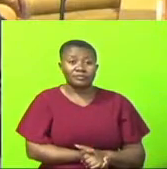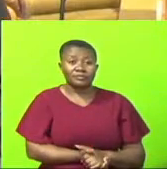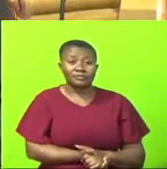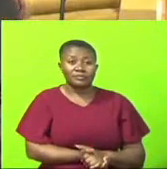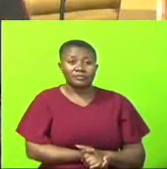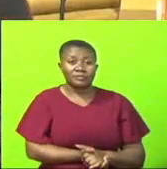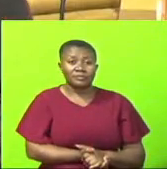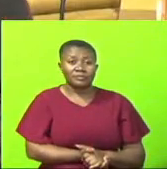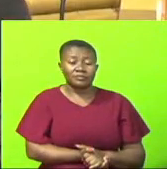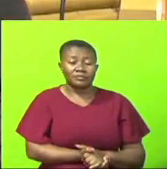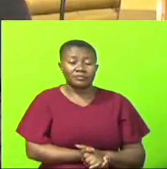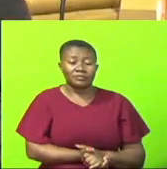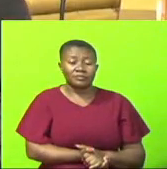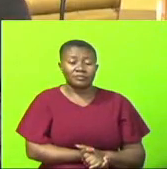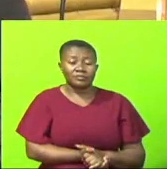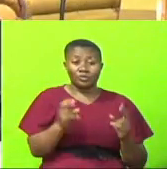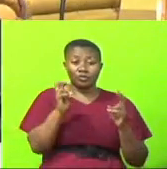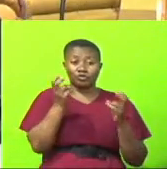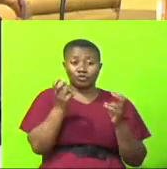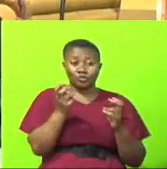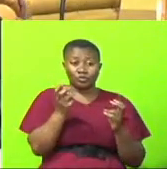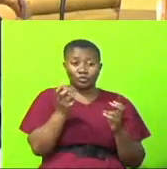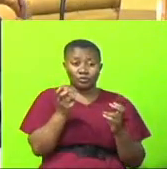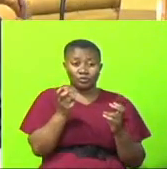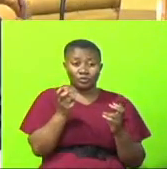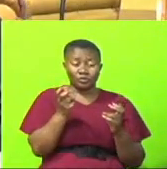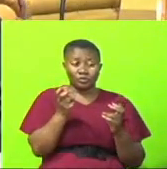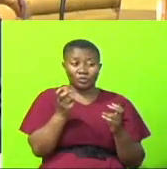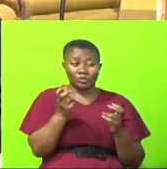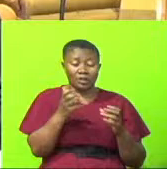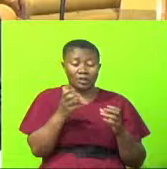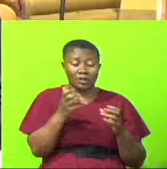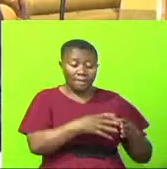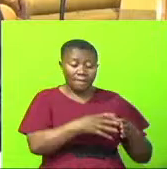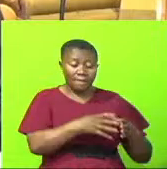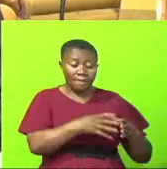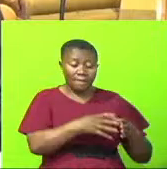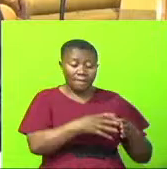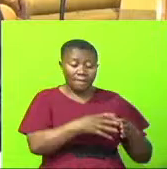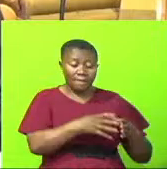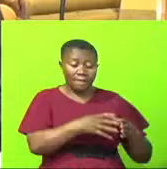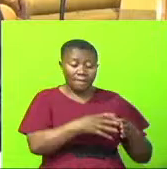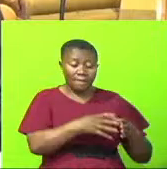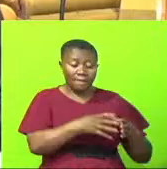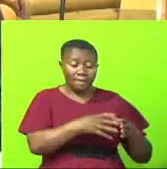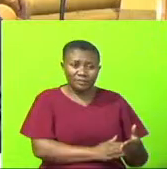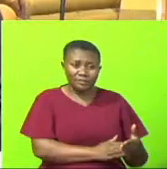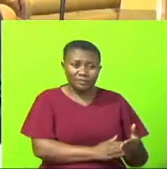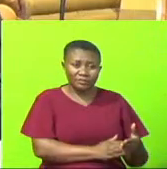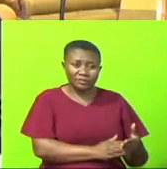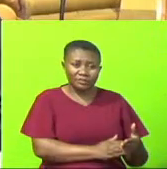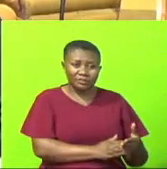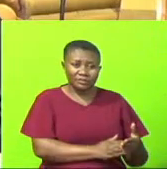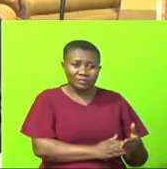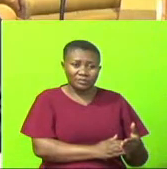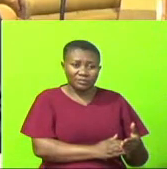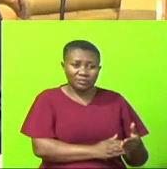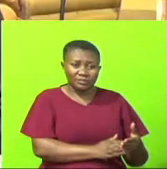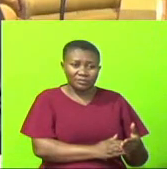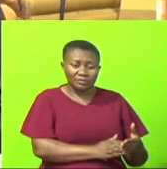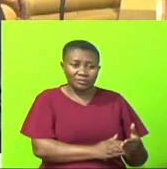the issue is the minority leader, who I believe by this time should properly be addressed as the majority